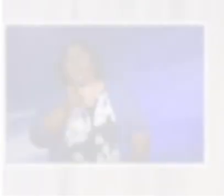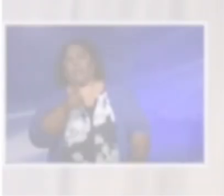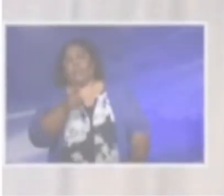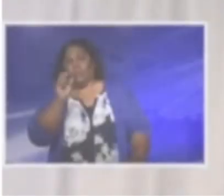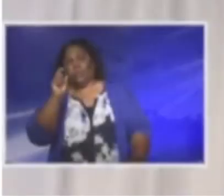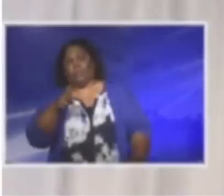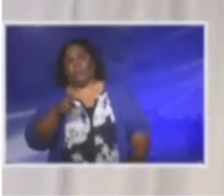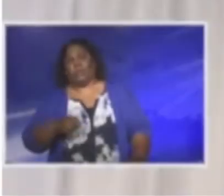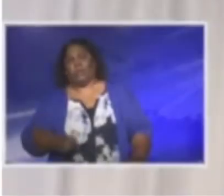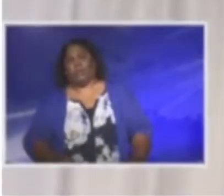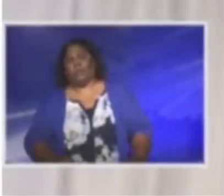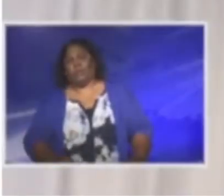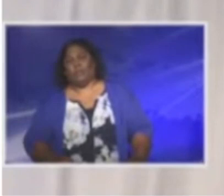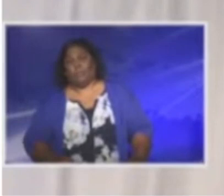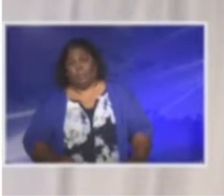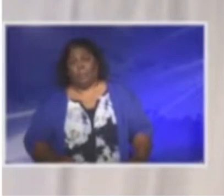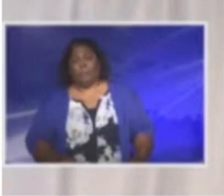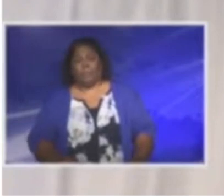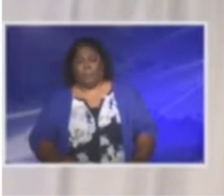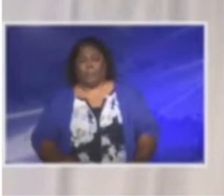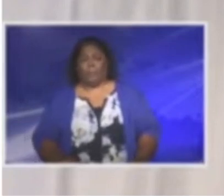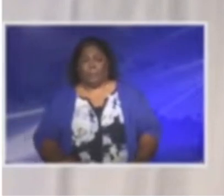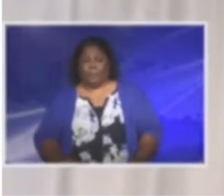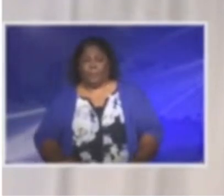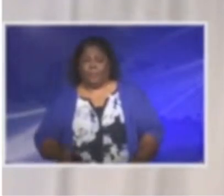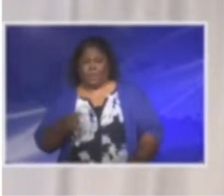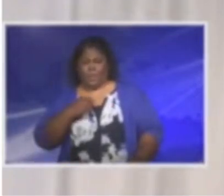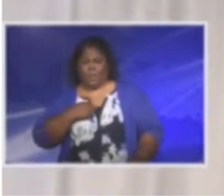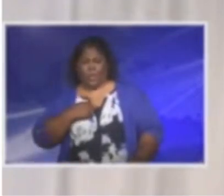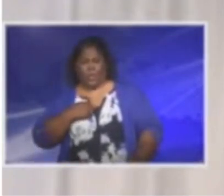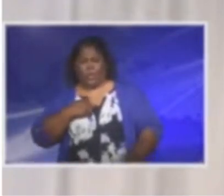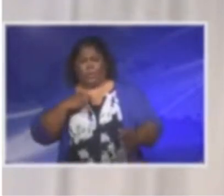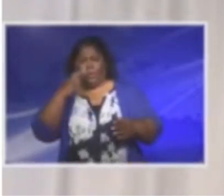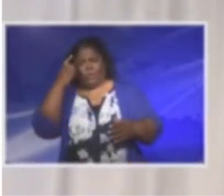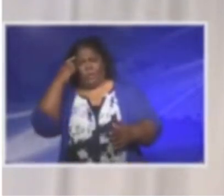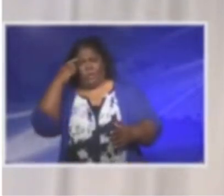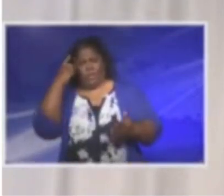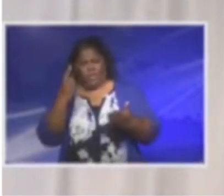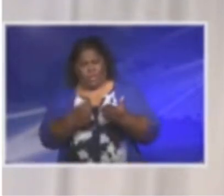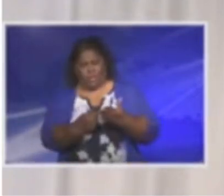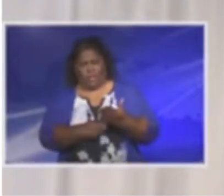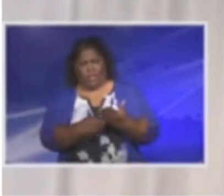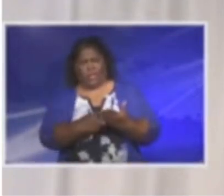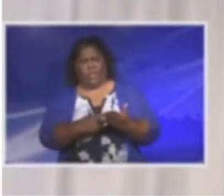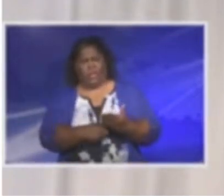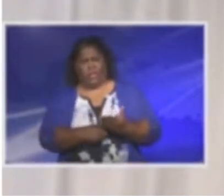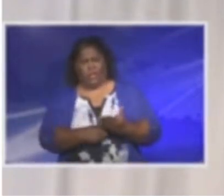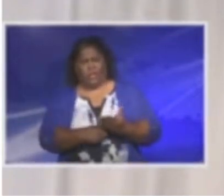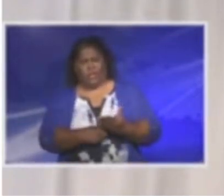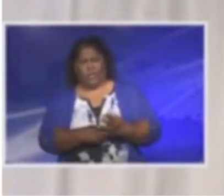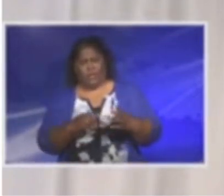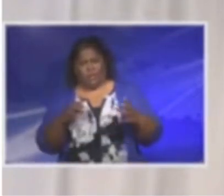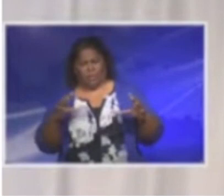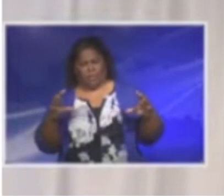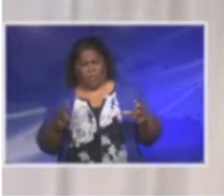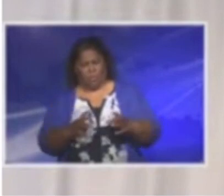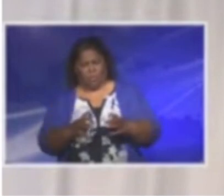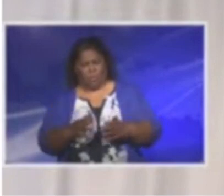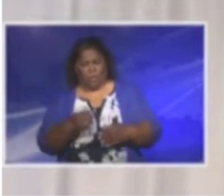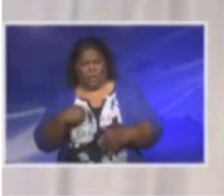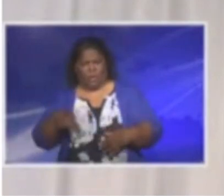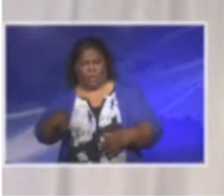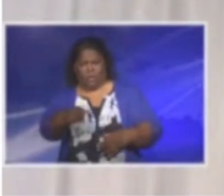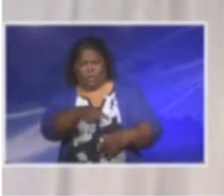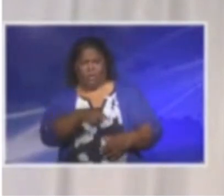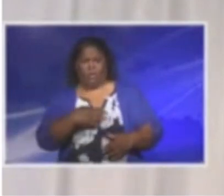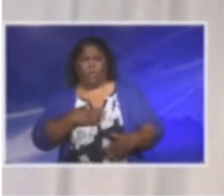optimistic. I regard this regional symposium, therefore, as a coalition of the willing. Notwithstanding